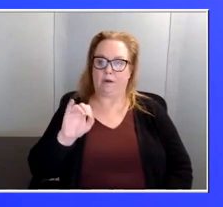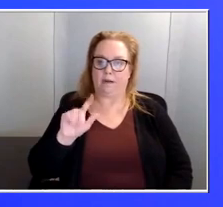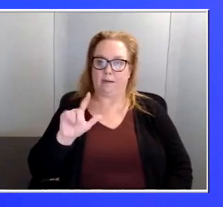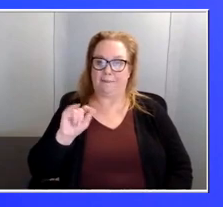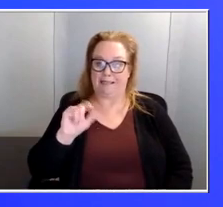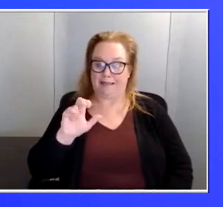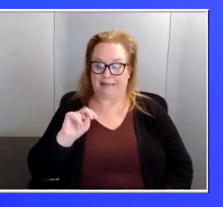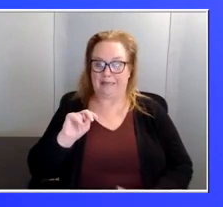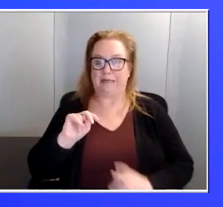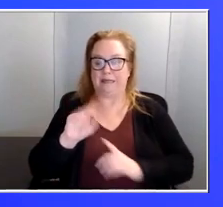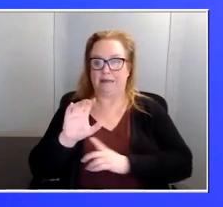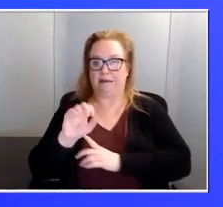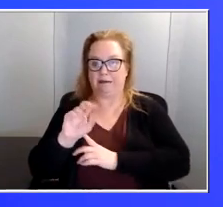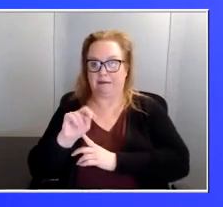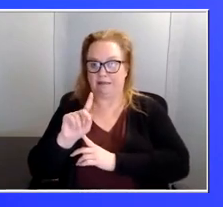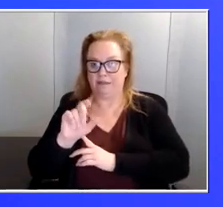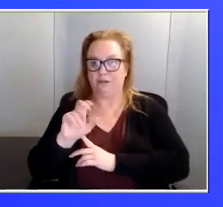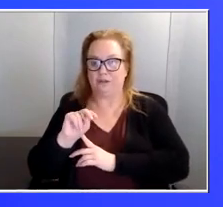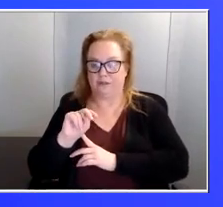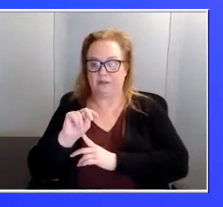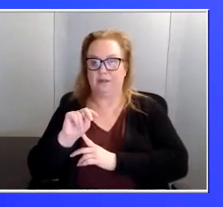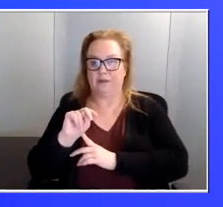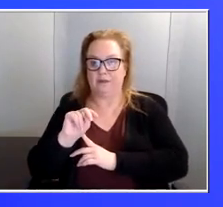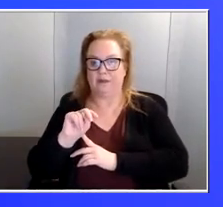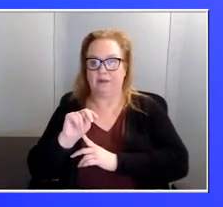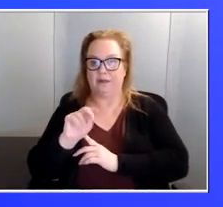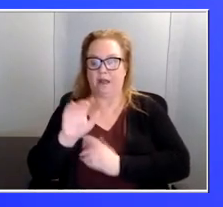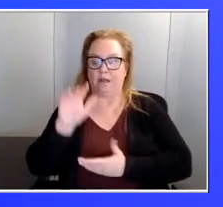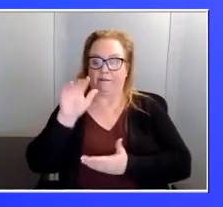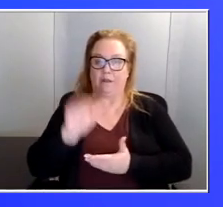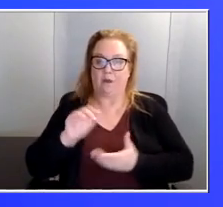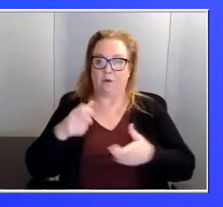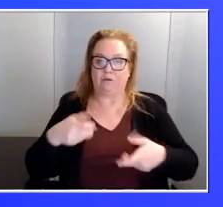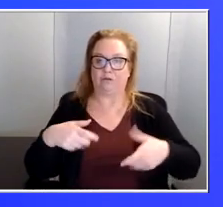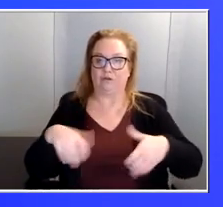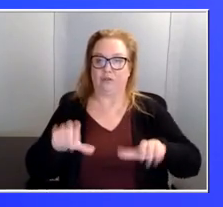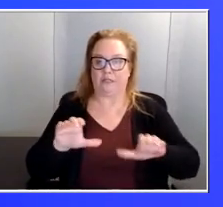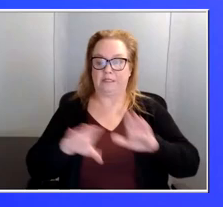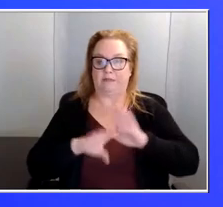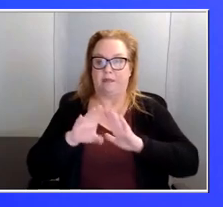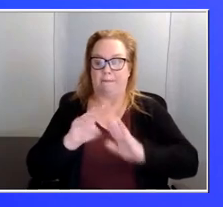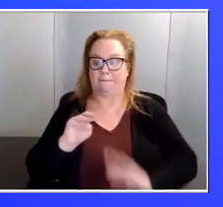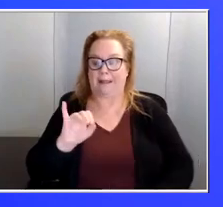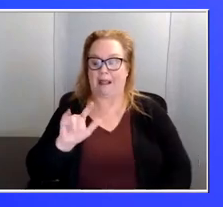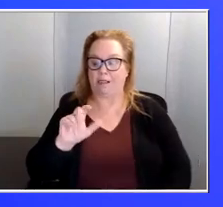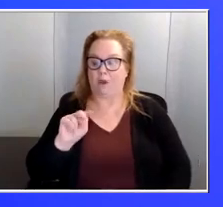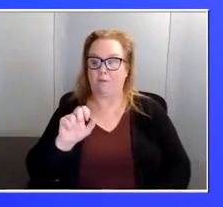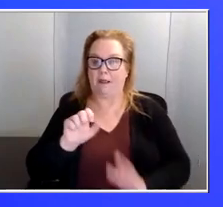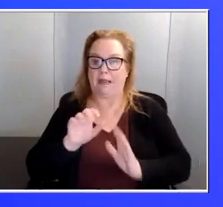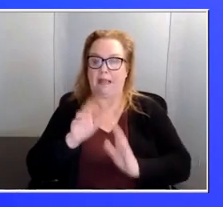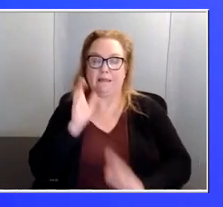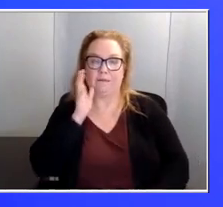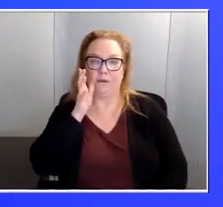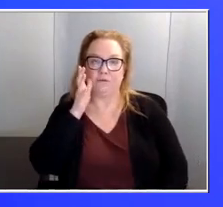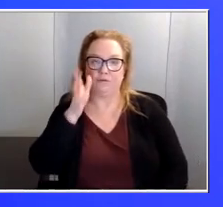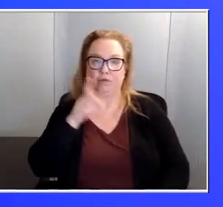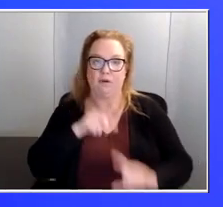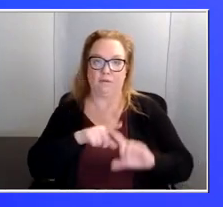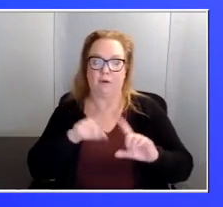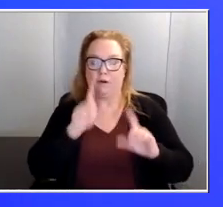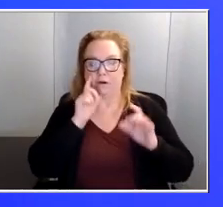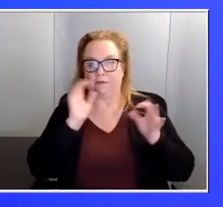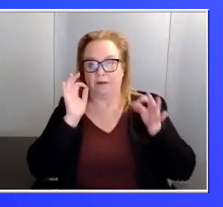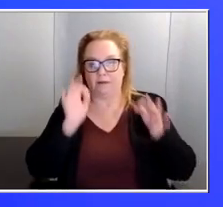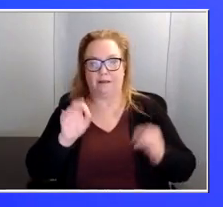gammopathy that is fine incidentally. They have a lower chance for it to develop myeloma in the future. But we don't have like the definitive, like in